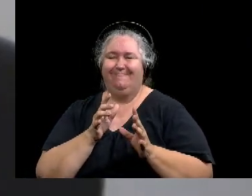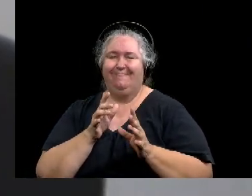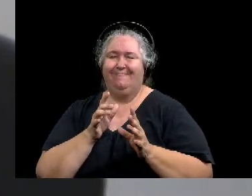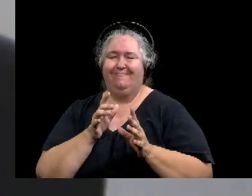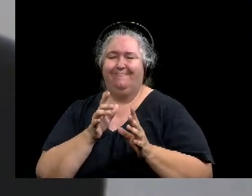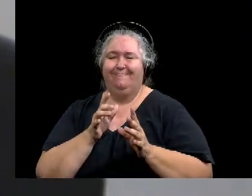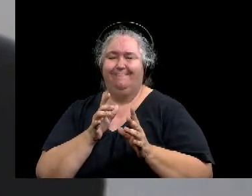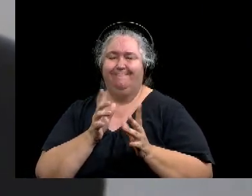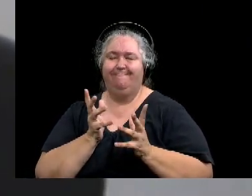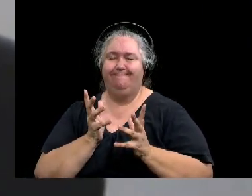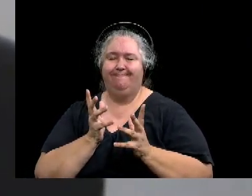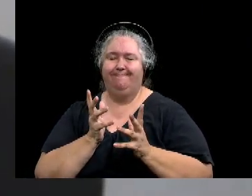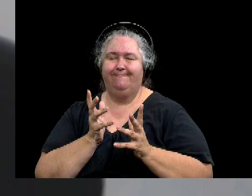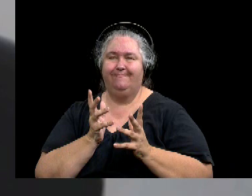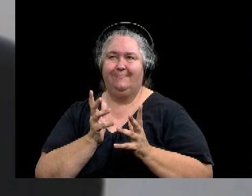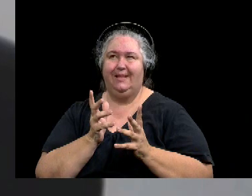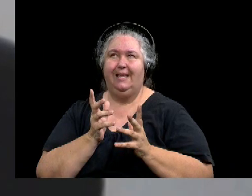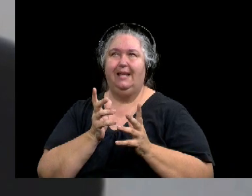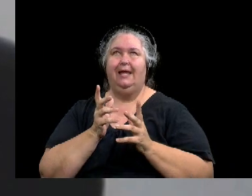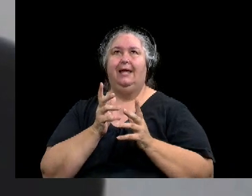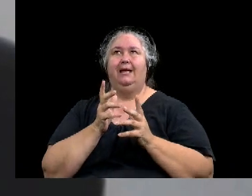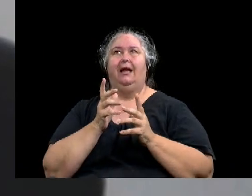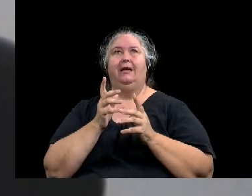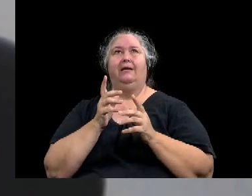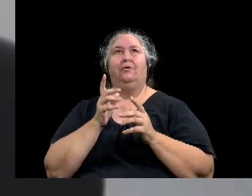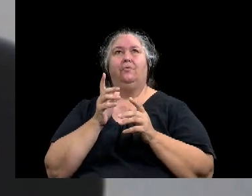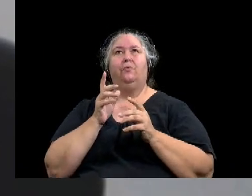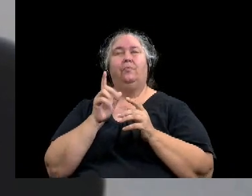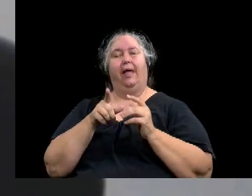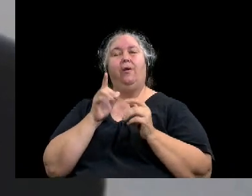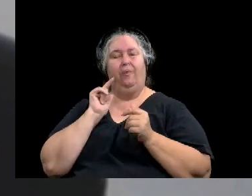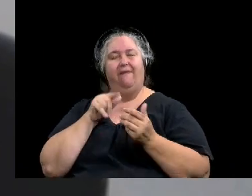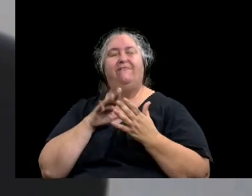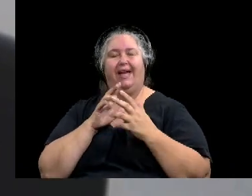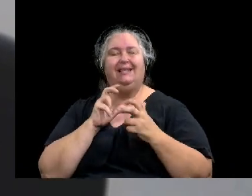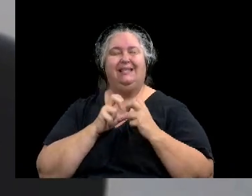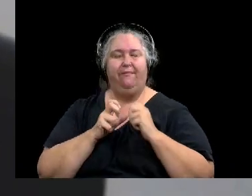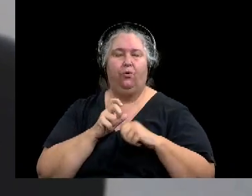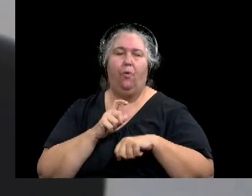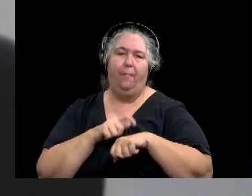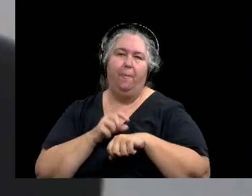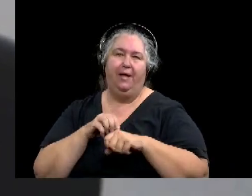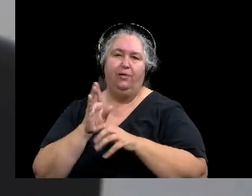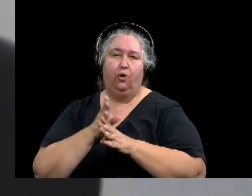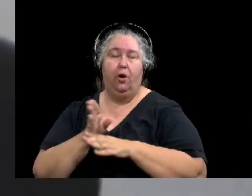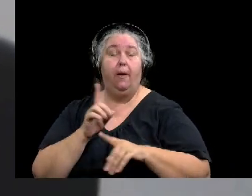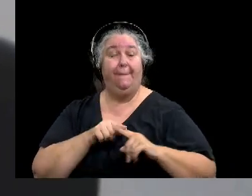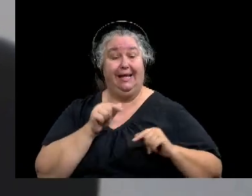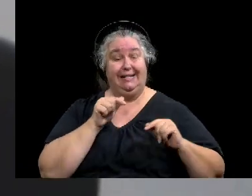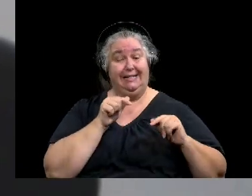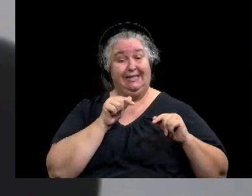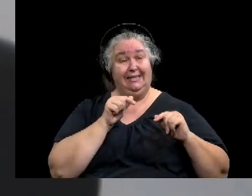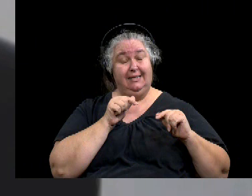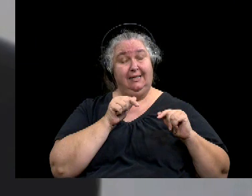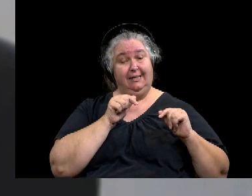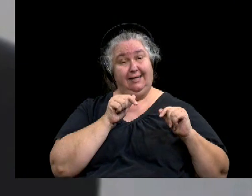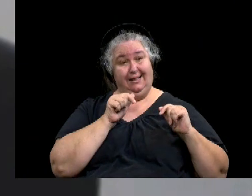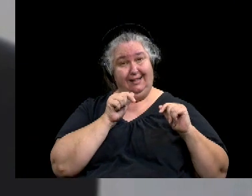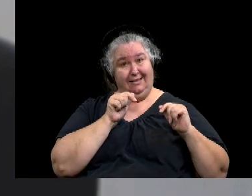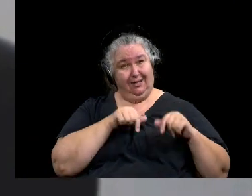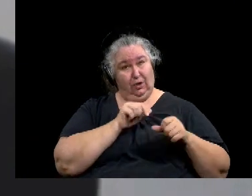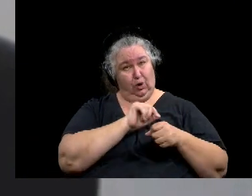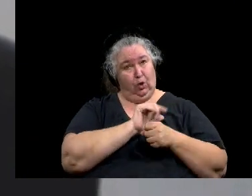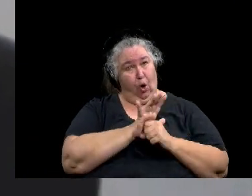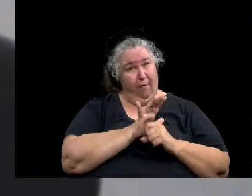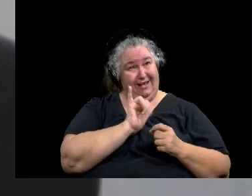having difficult moments in their career. But what is uniquely difficult about COVID is